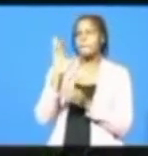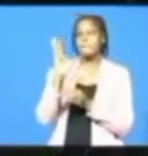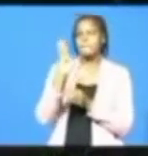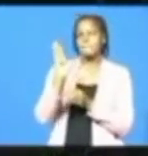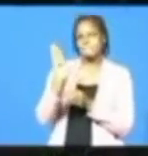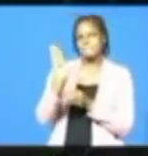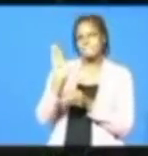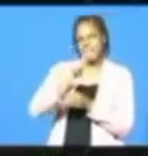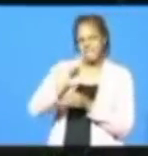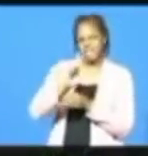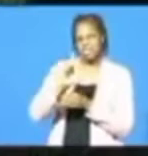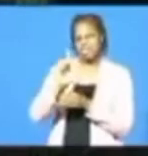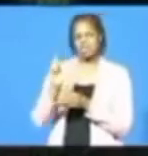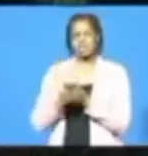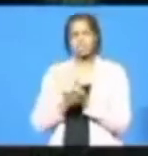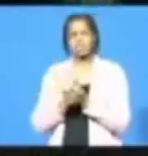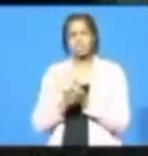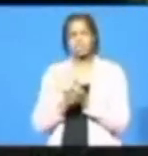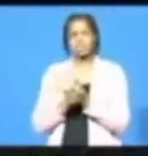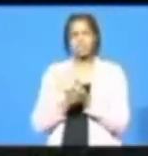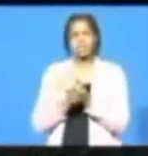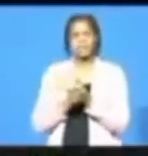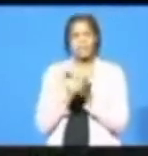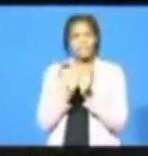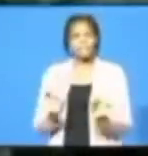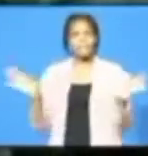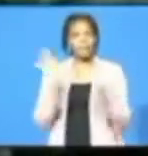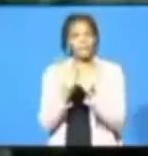distinct component, salt.